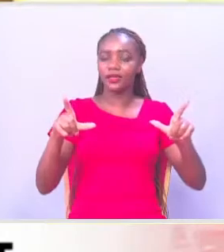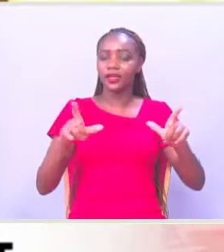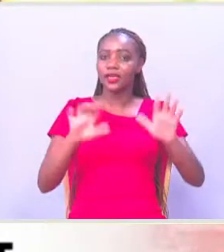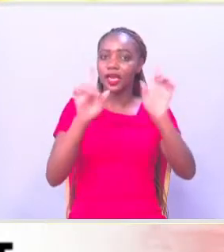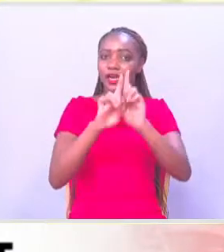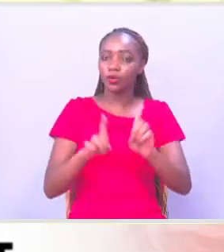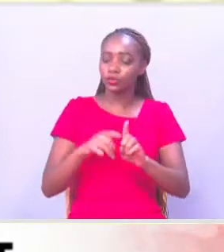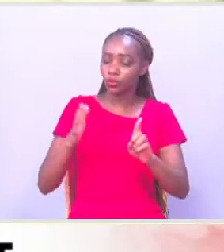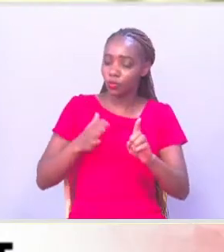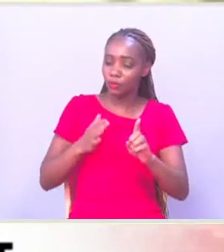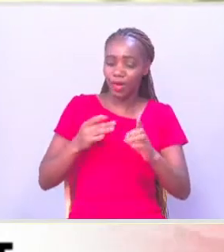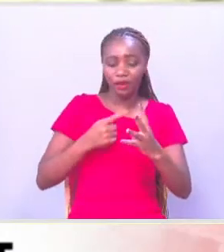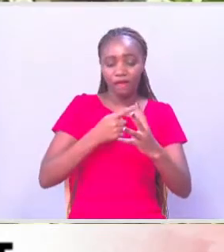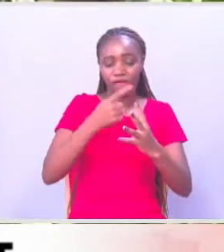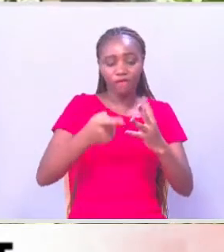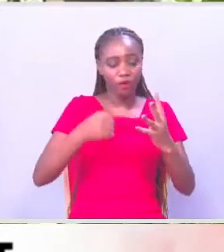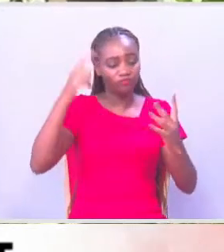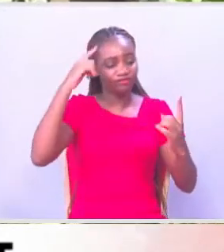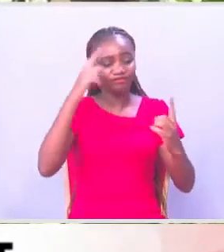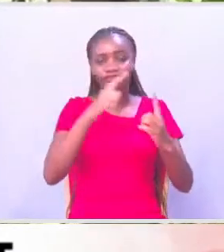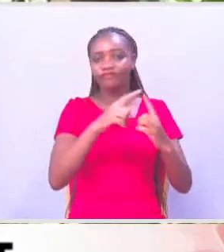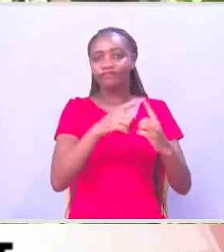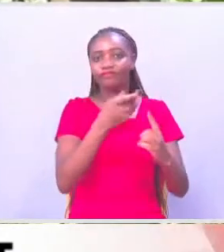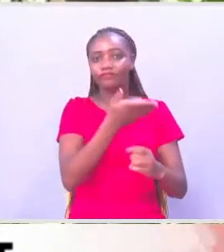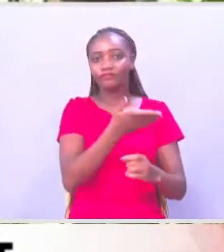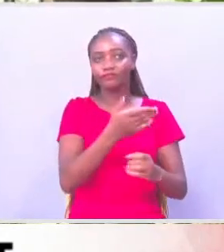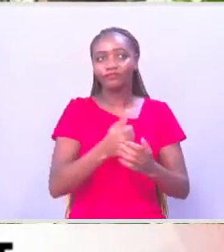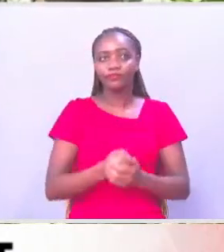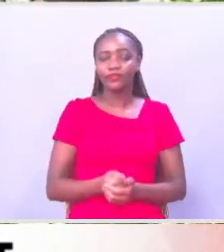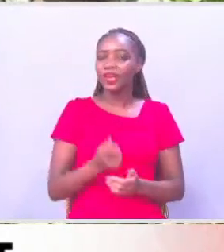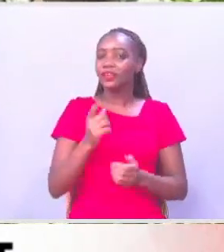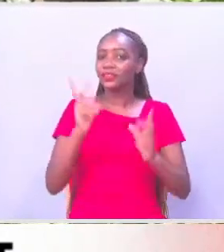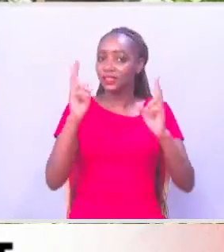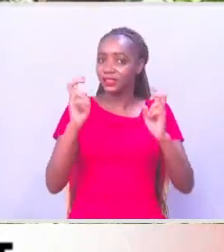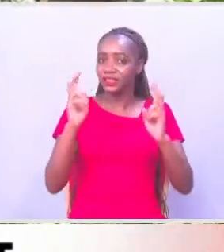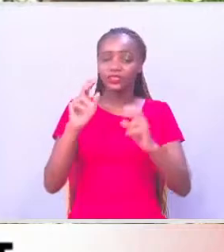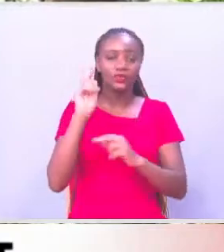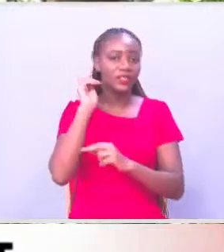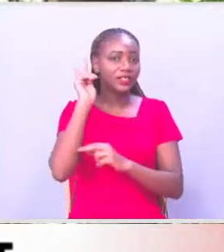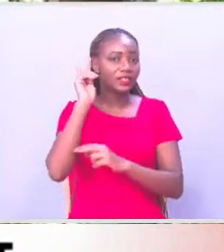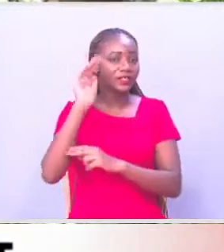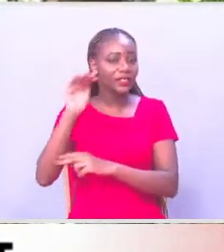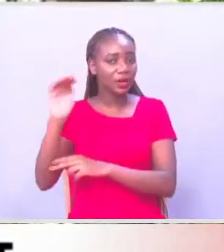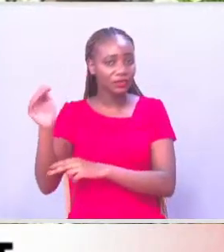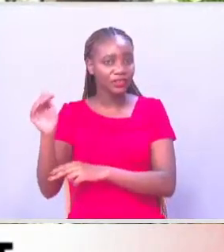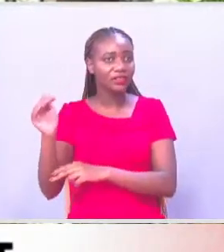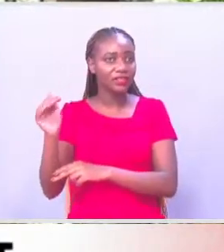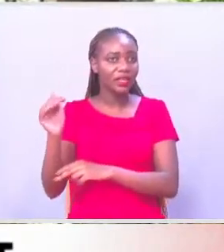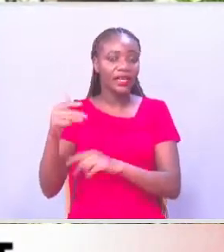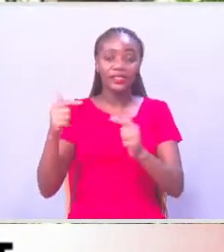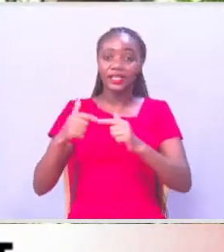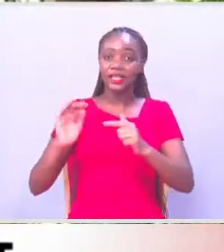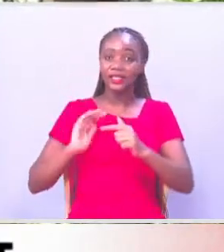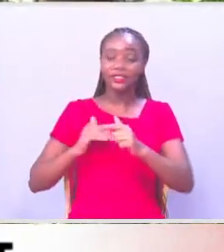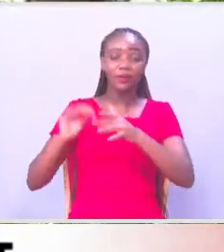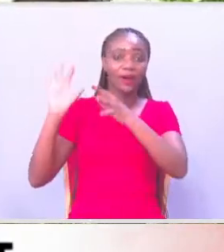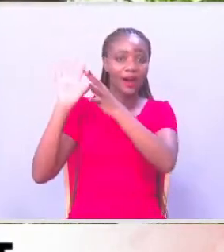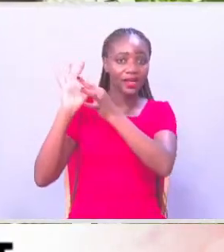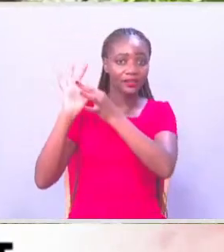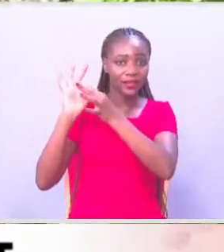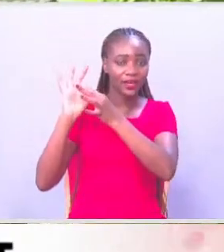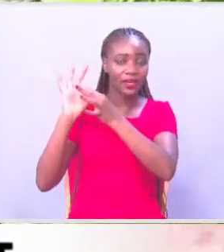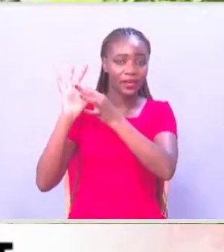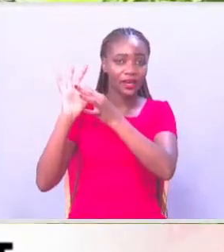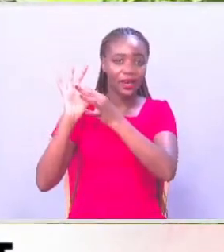are widows largely targeted. We know that this trend in Kisii is not pussy culture, but it's a practice